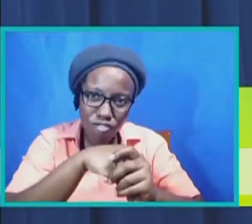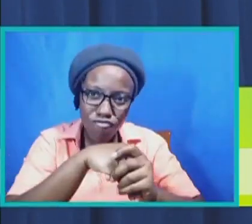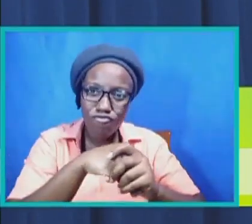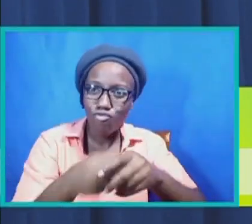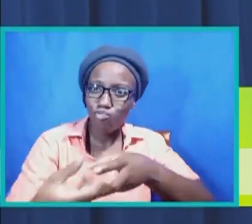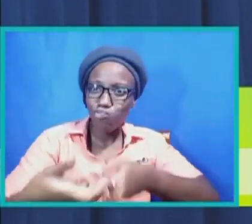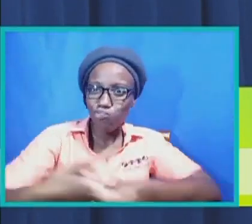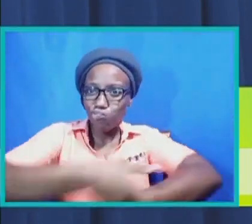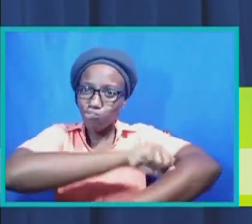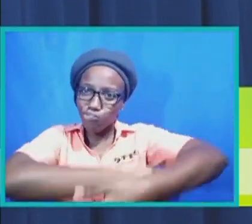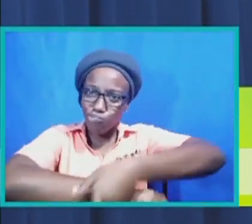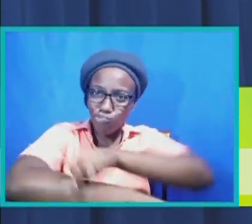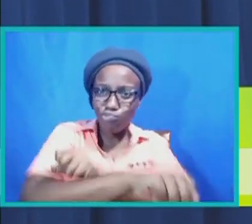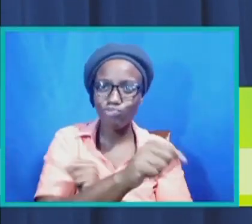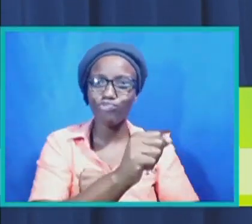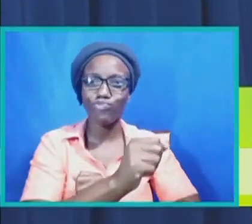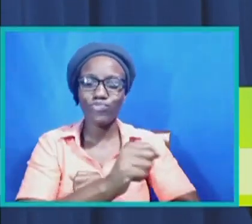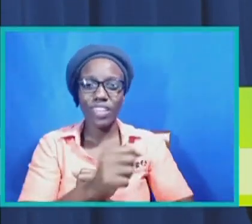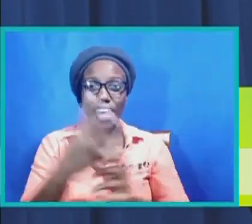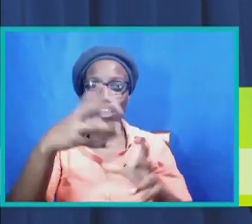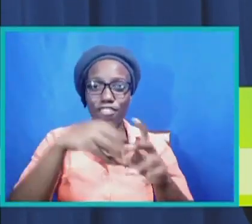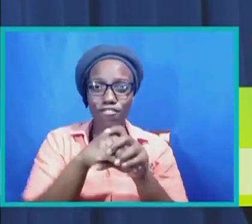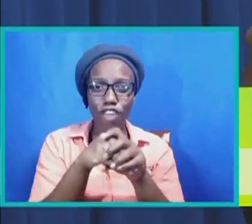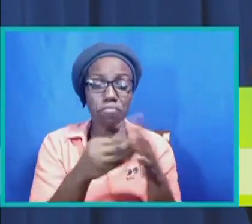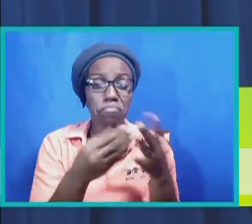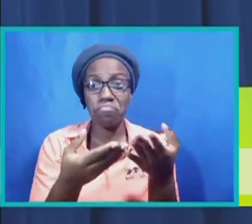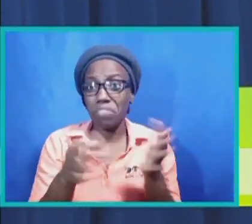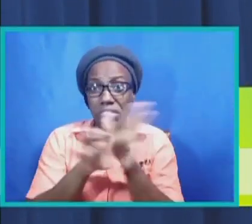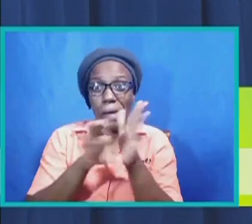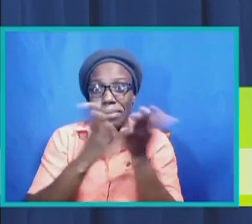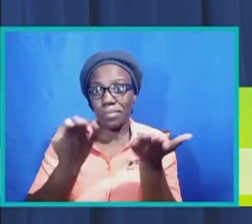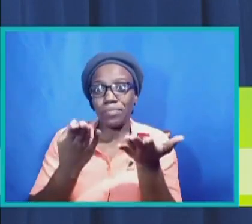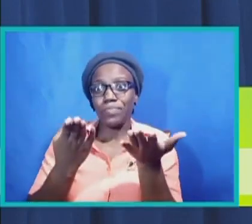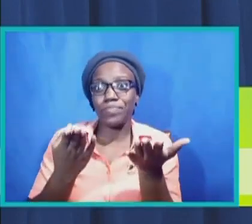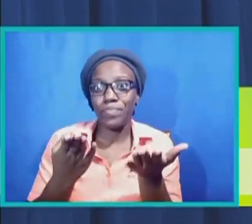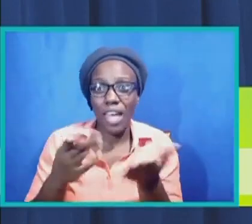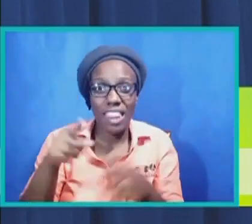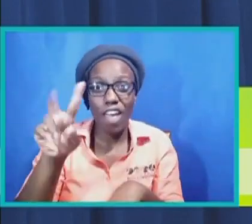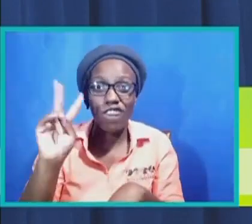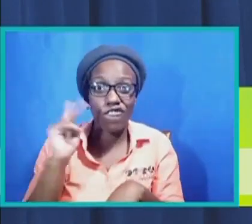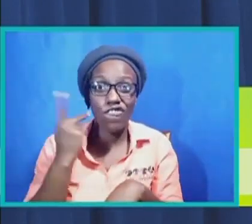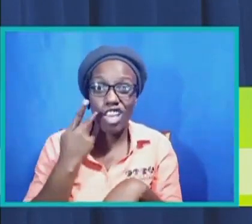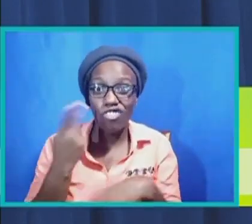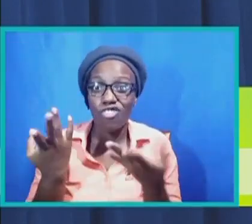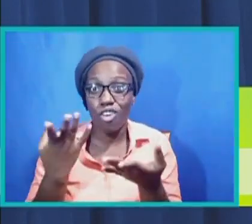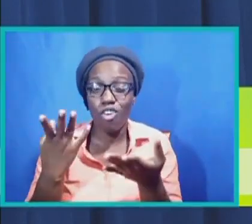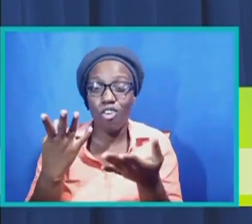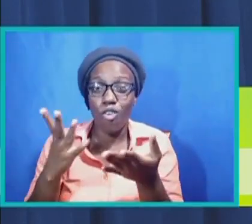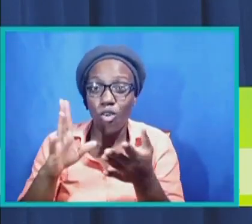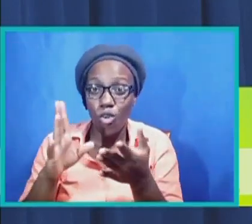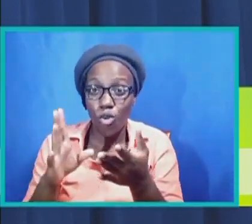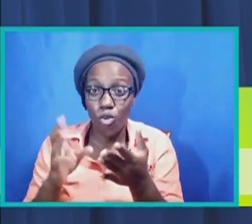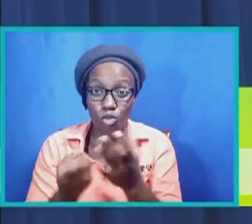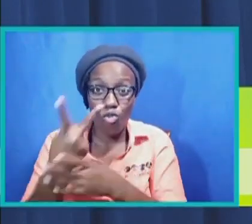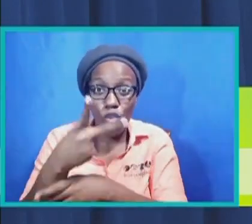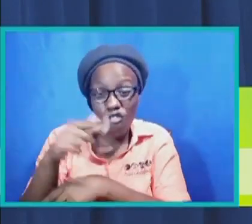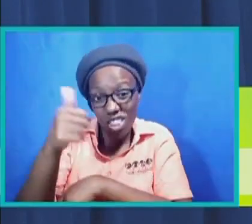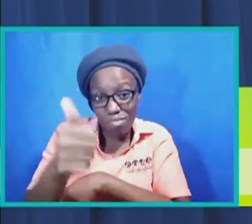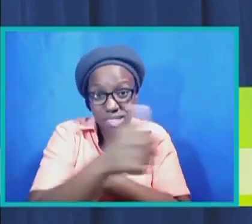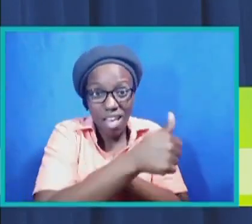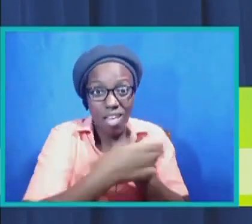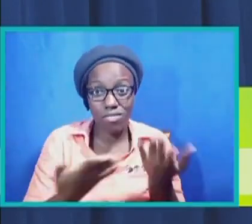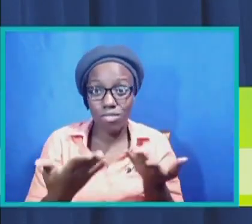own vegetables, but not only growing vegetables, but developing skills. So they were monitoring